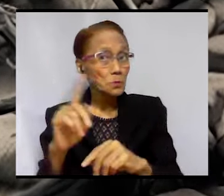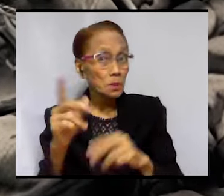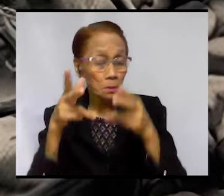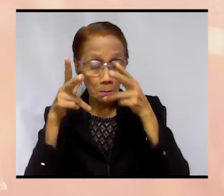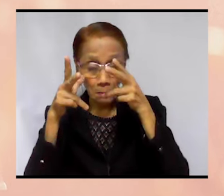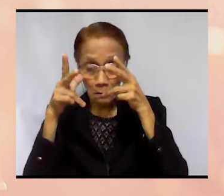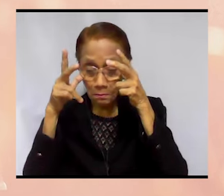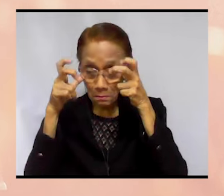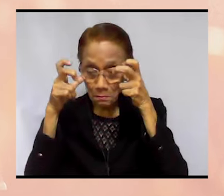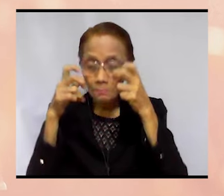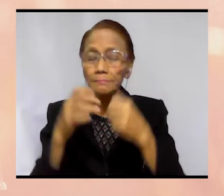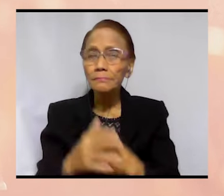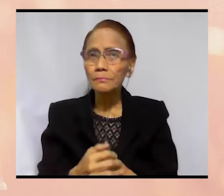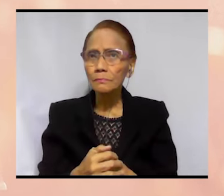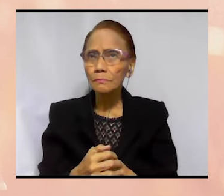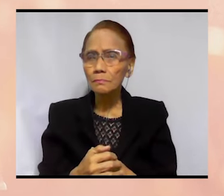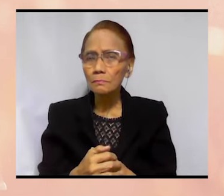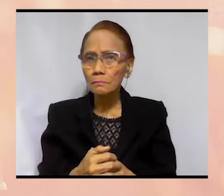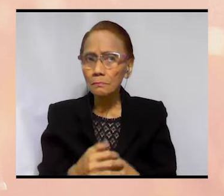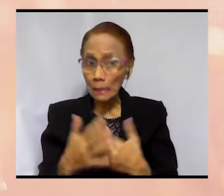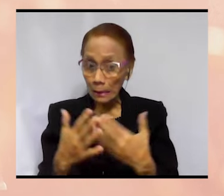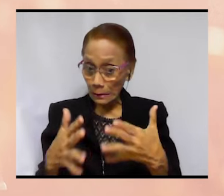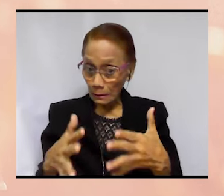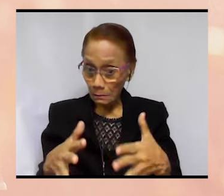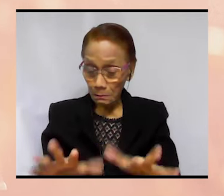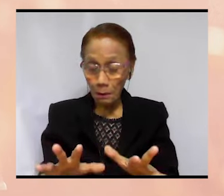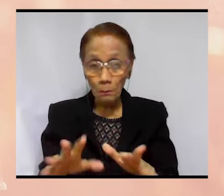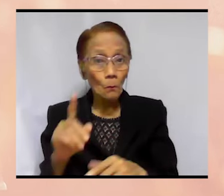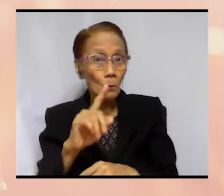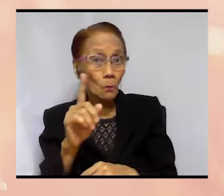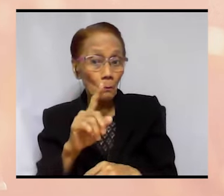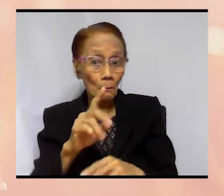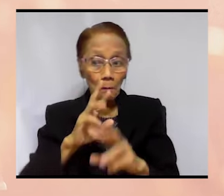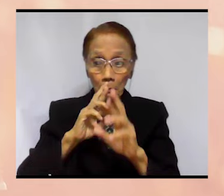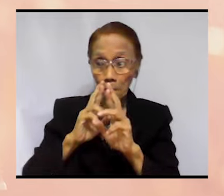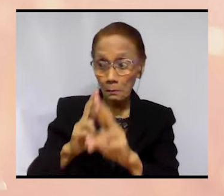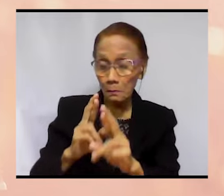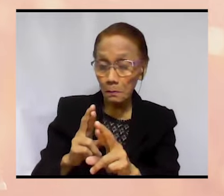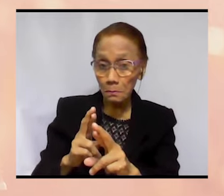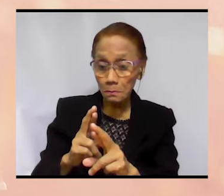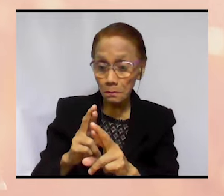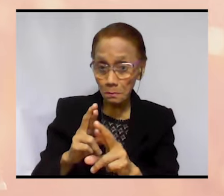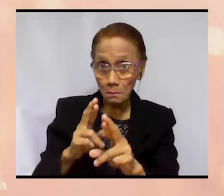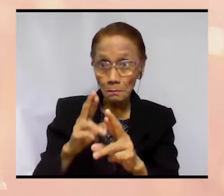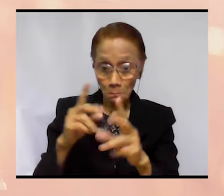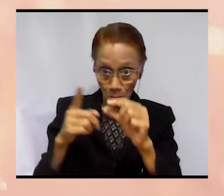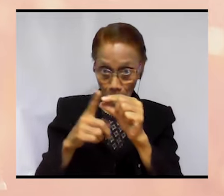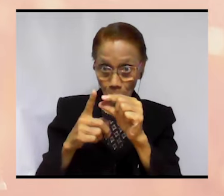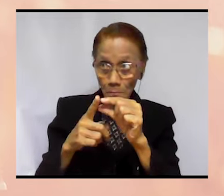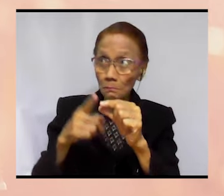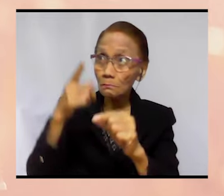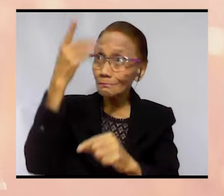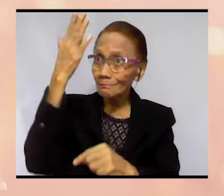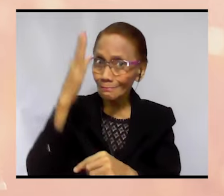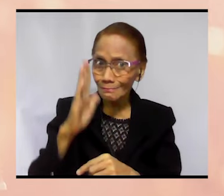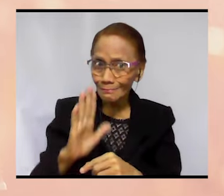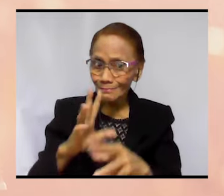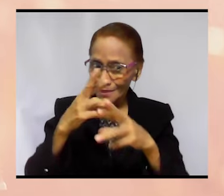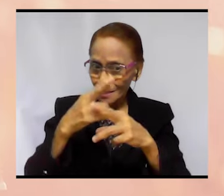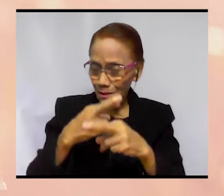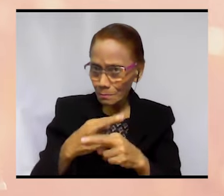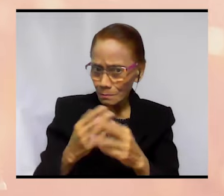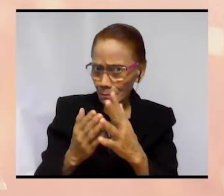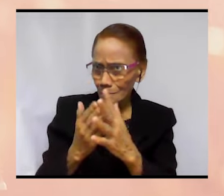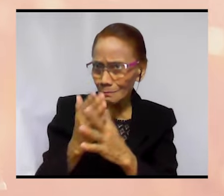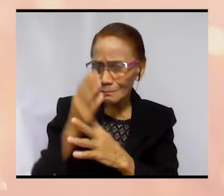heard. But the reception that the Word of God receives through him was not